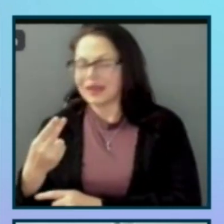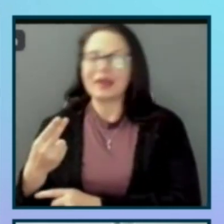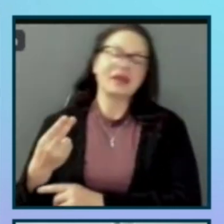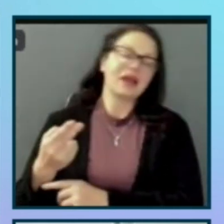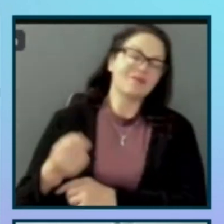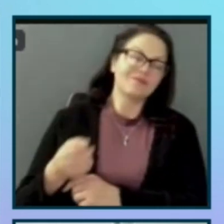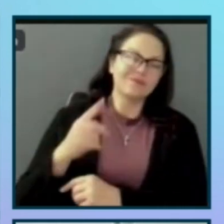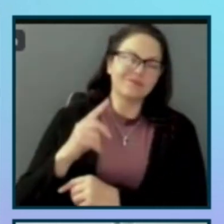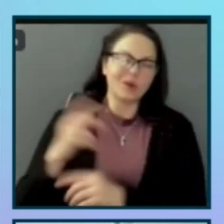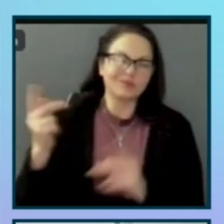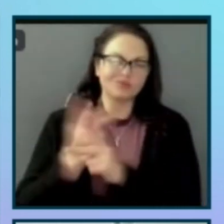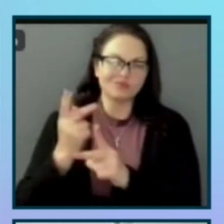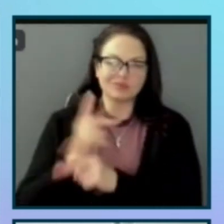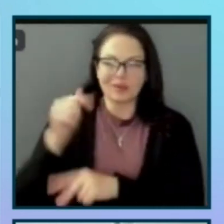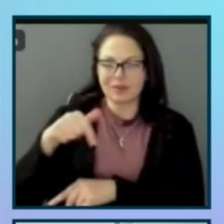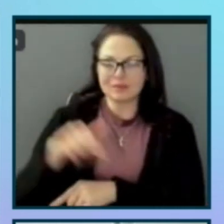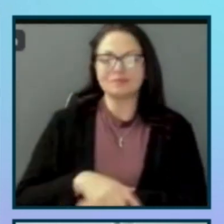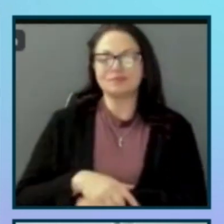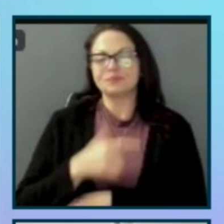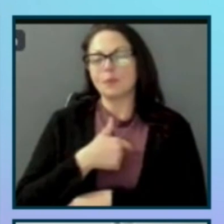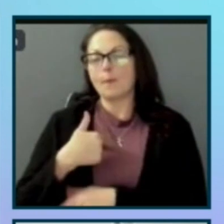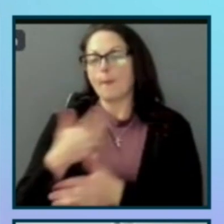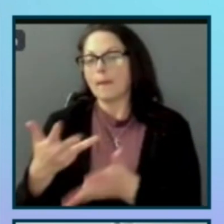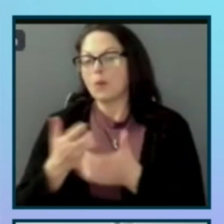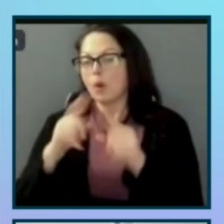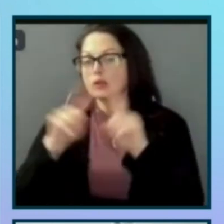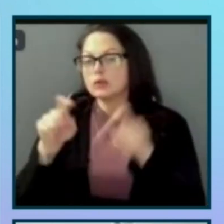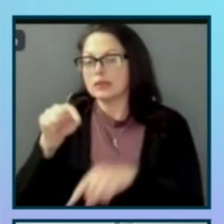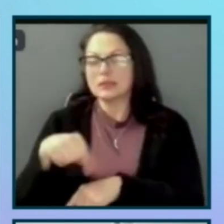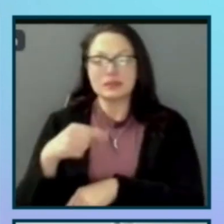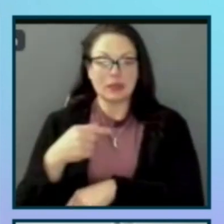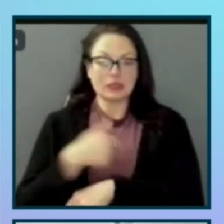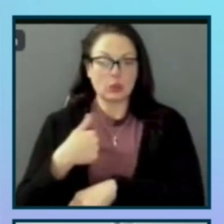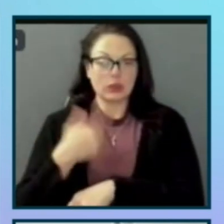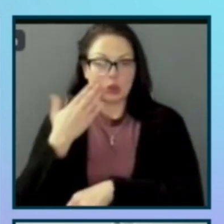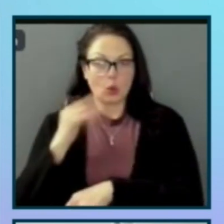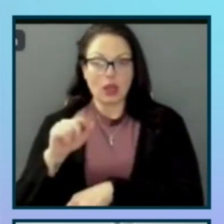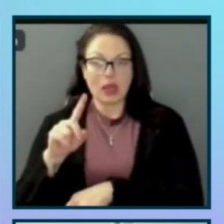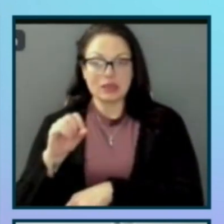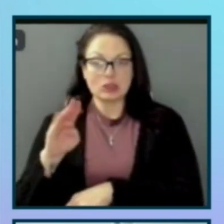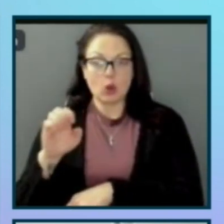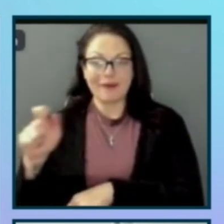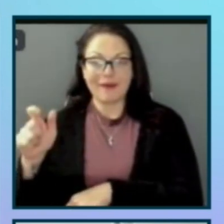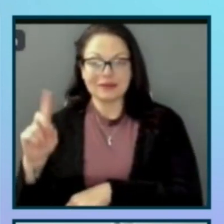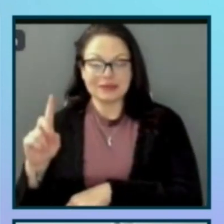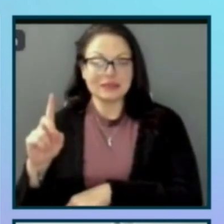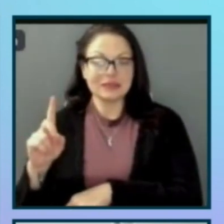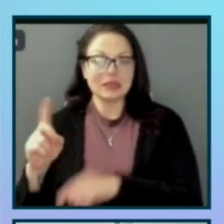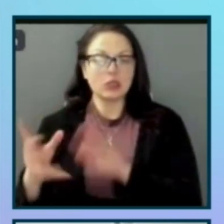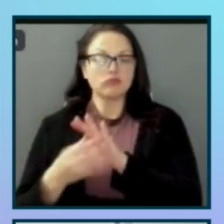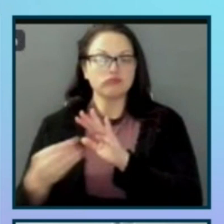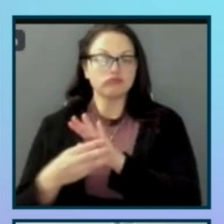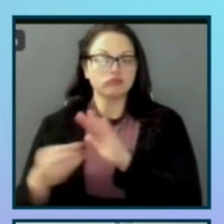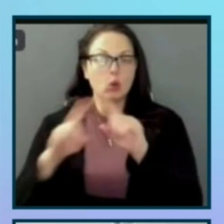strategy, but we wanted to test this out because we knew that Adobe XD could better mimic what a screen reader sounds like because it would